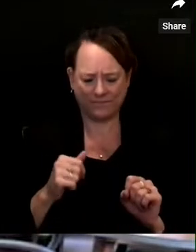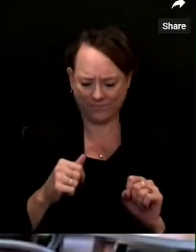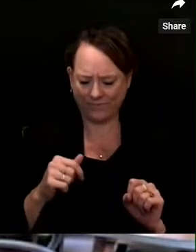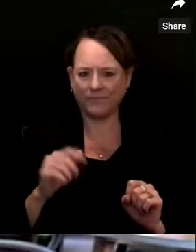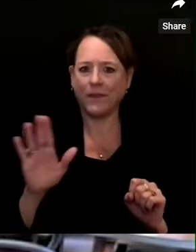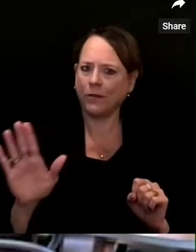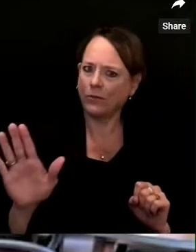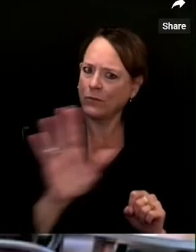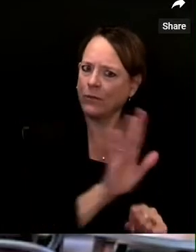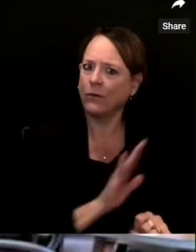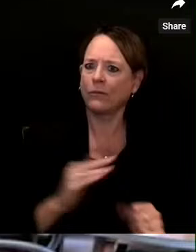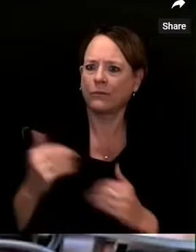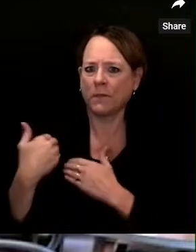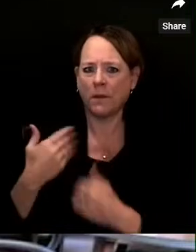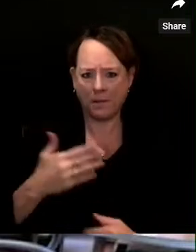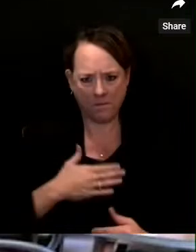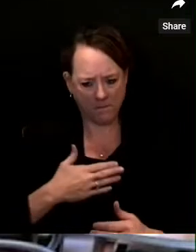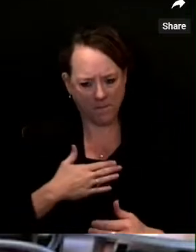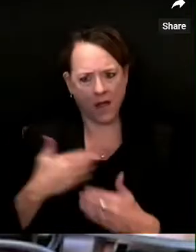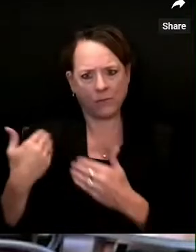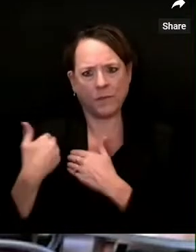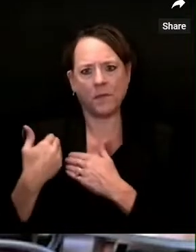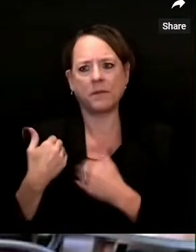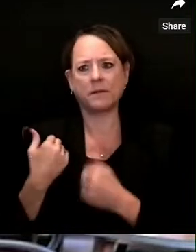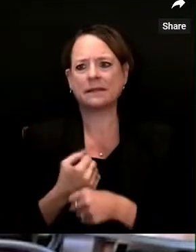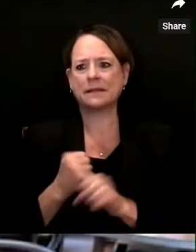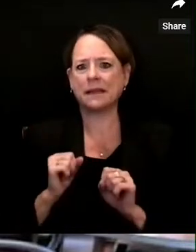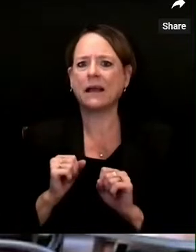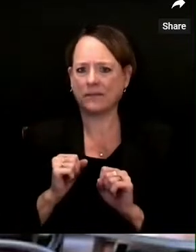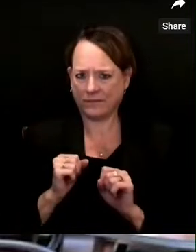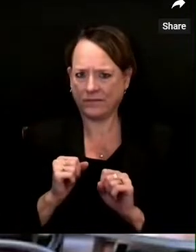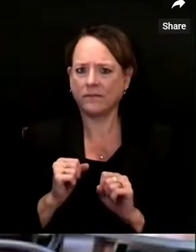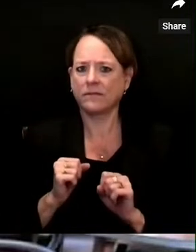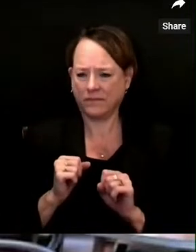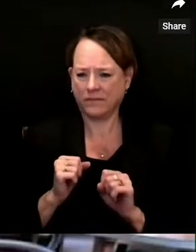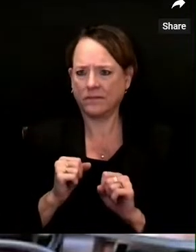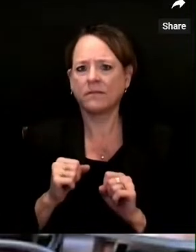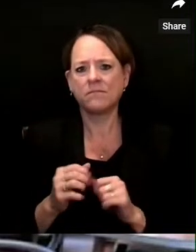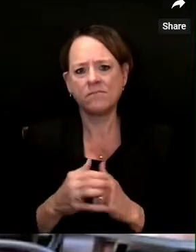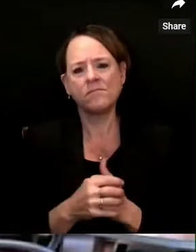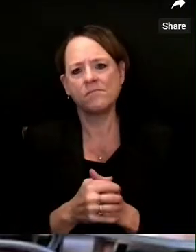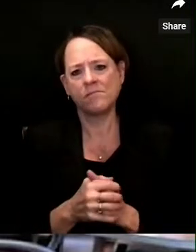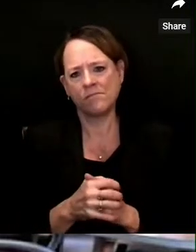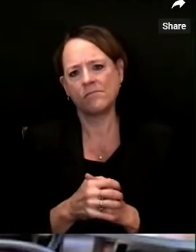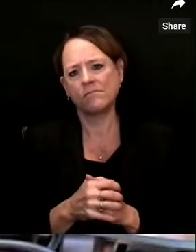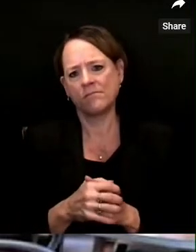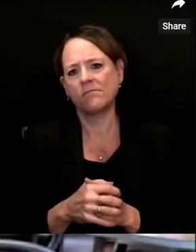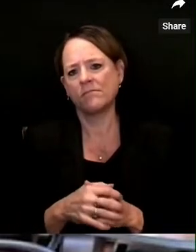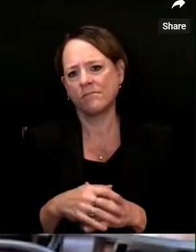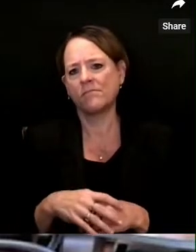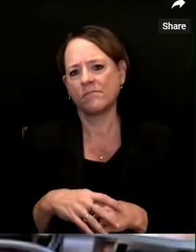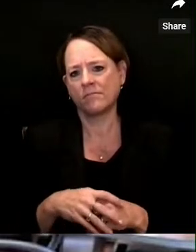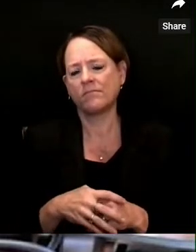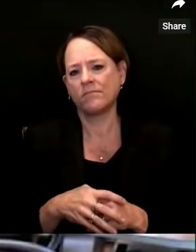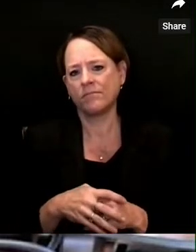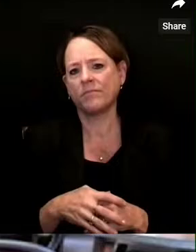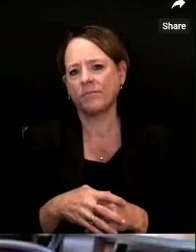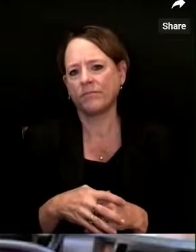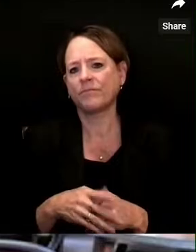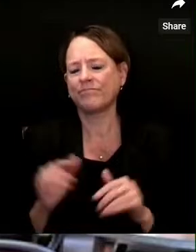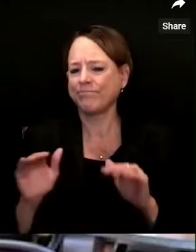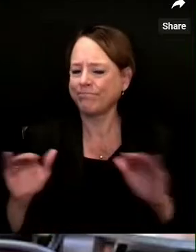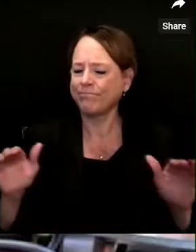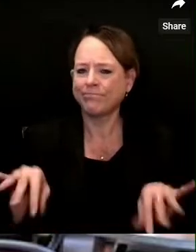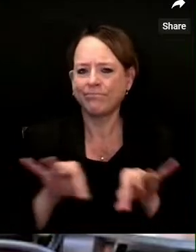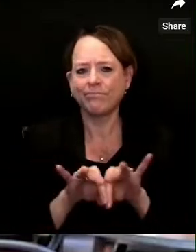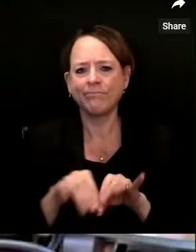we appreciate the efforts of event sponsors and organizers to really be promoting vaccination, mask